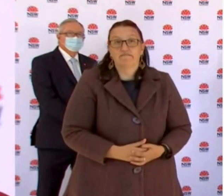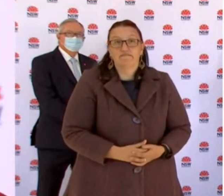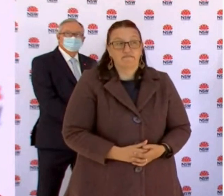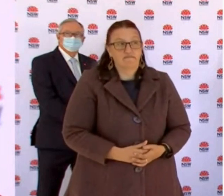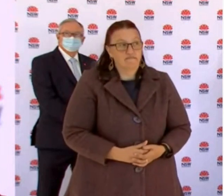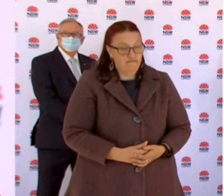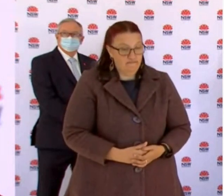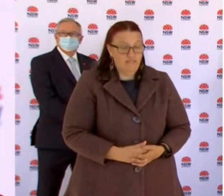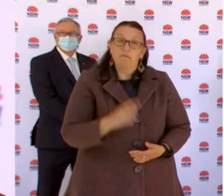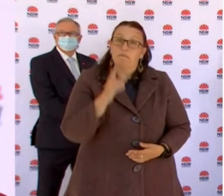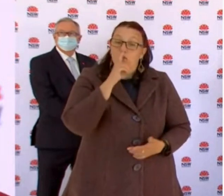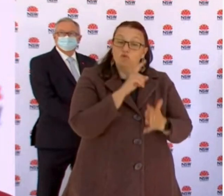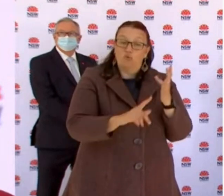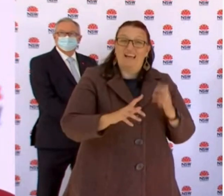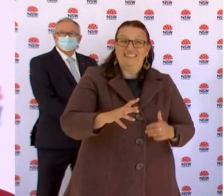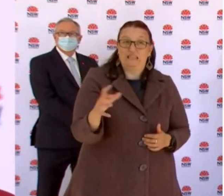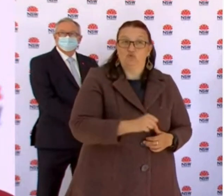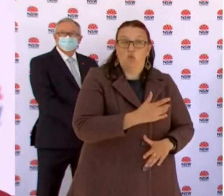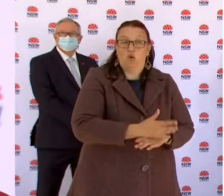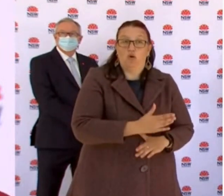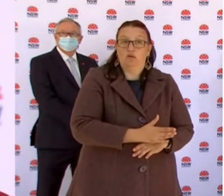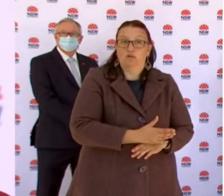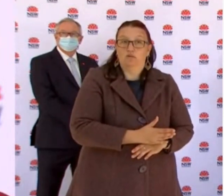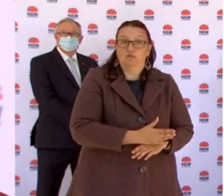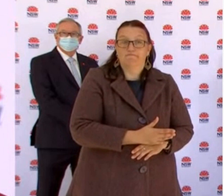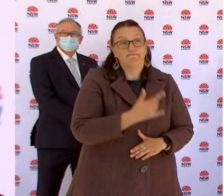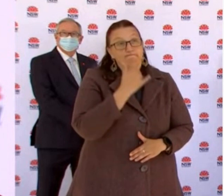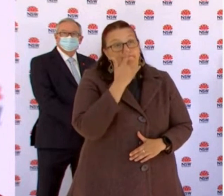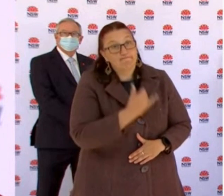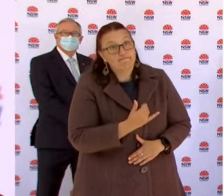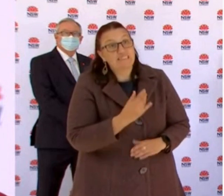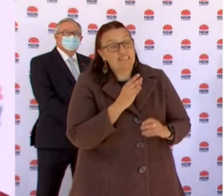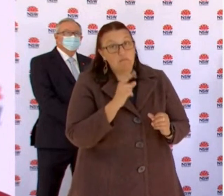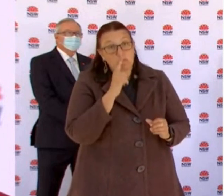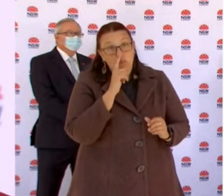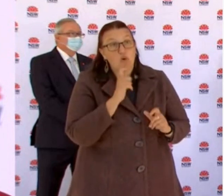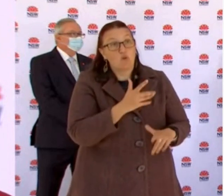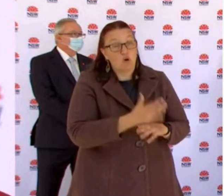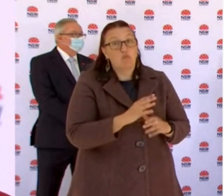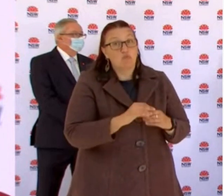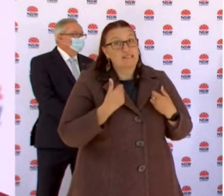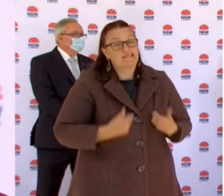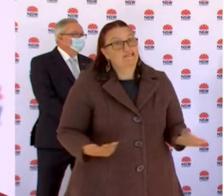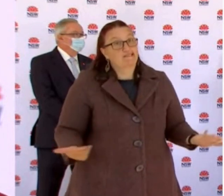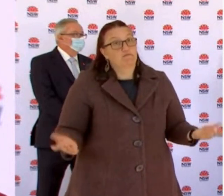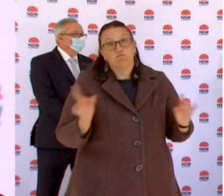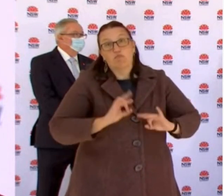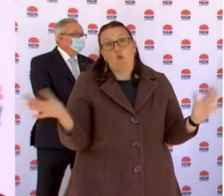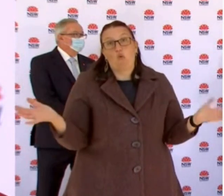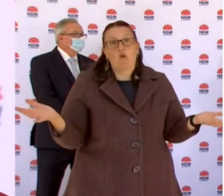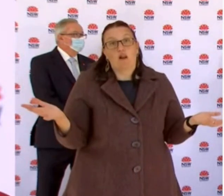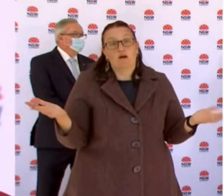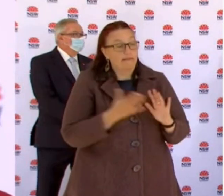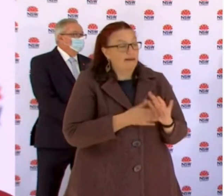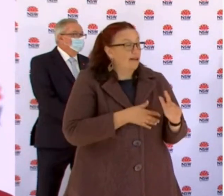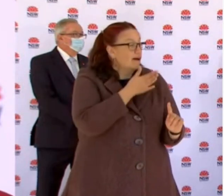that people doing essential work in the community have done so, unfortunately, on a few occasions with symptoms. And that has caused some of the cases that we've seen in the